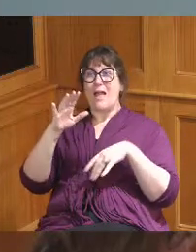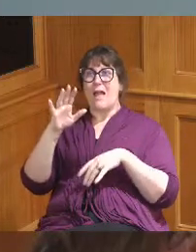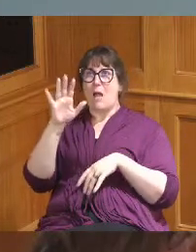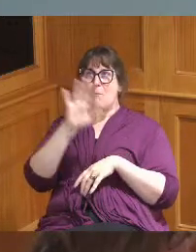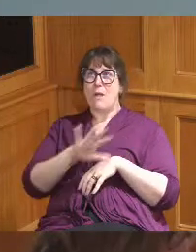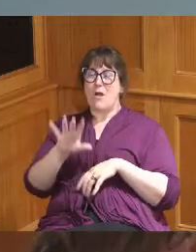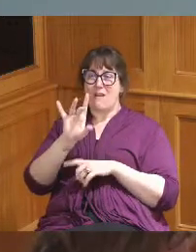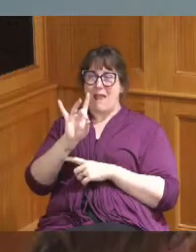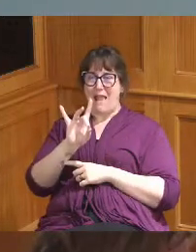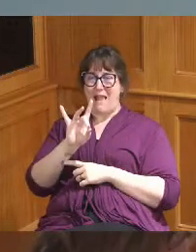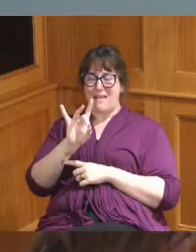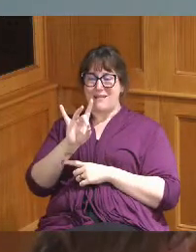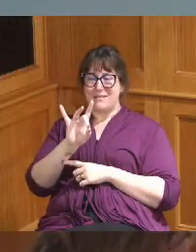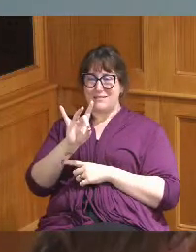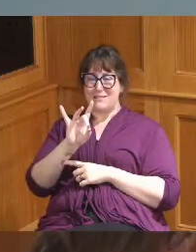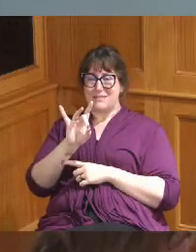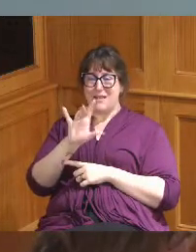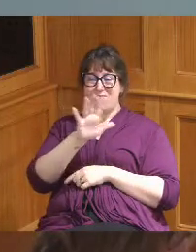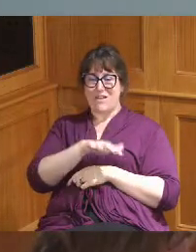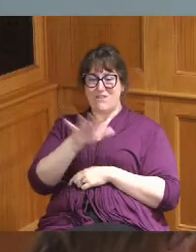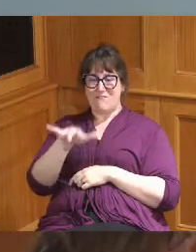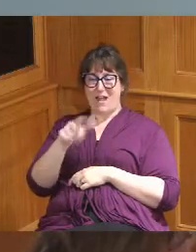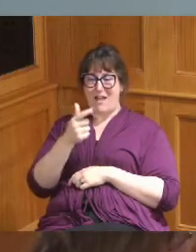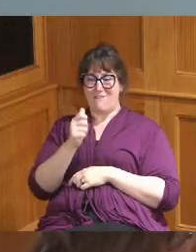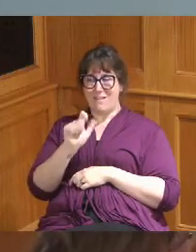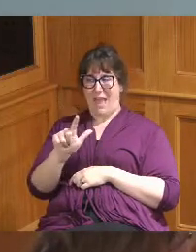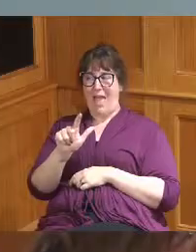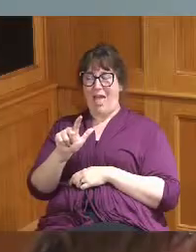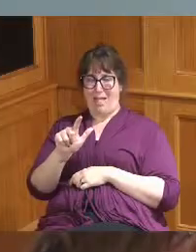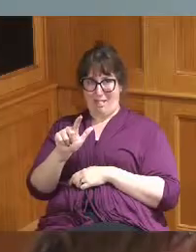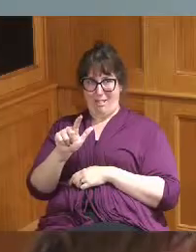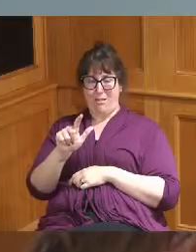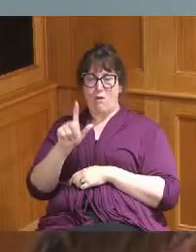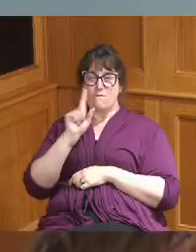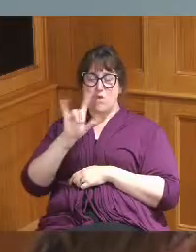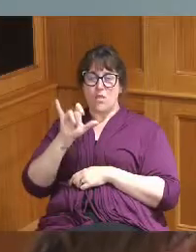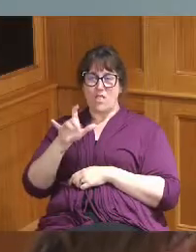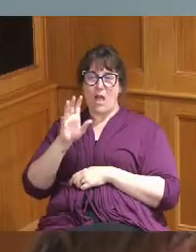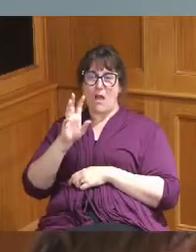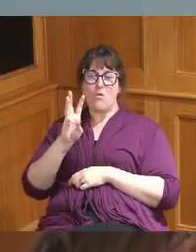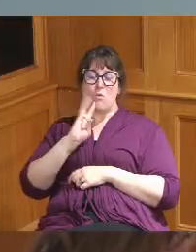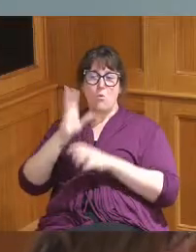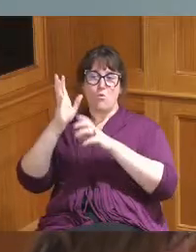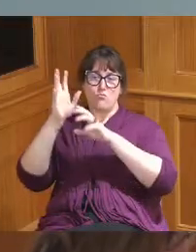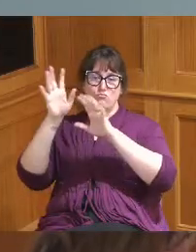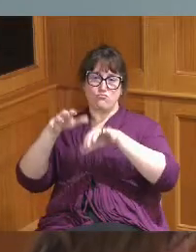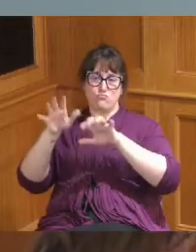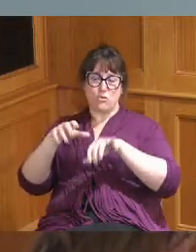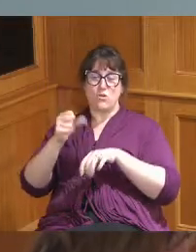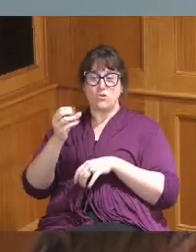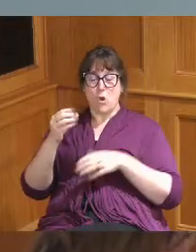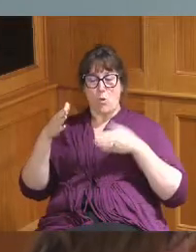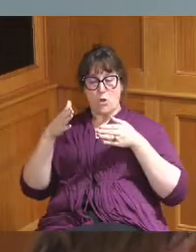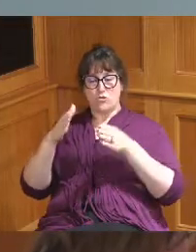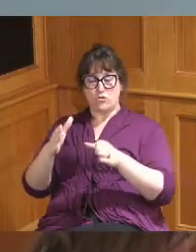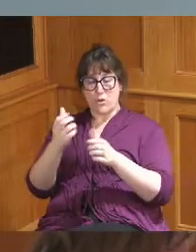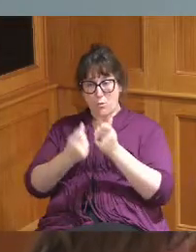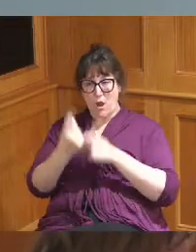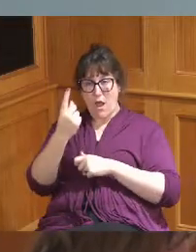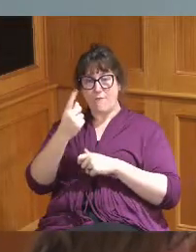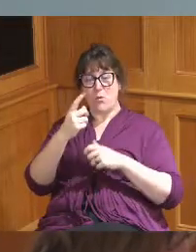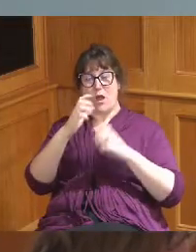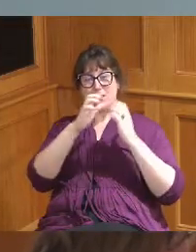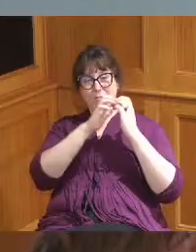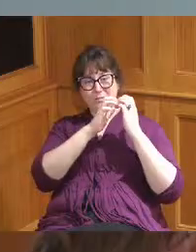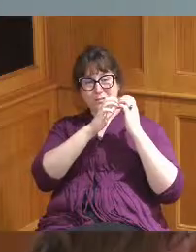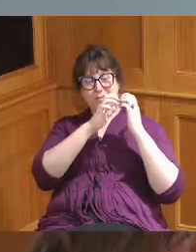55-gallon drums of water with a 1-inch rainfall in an hour. So if you take a street where everyone's gutters are connected